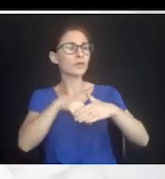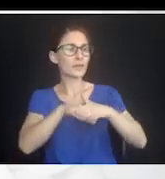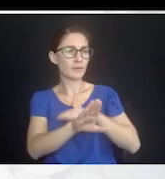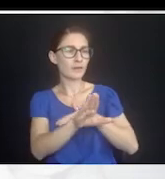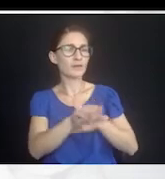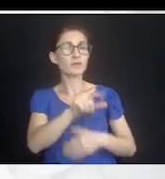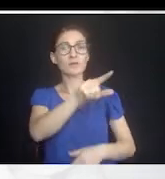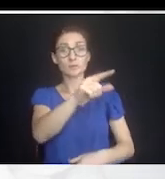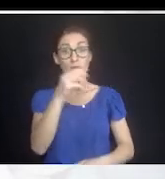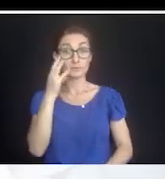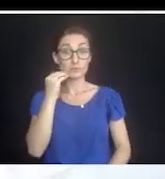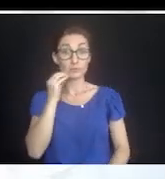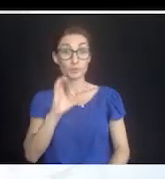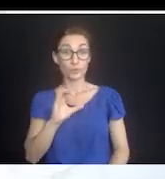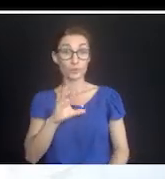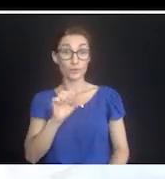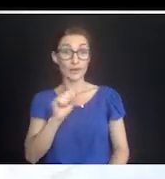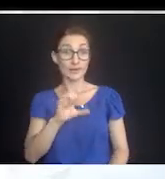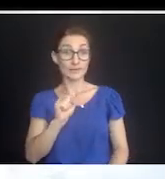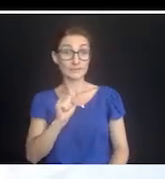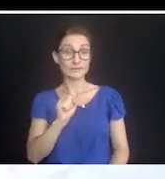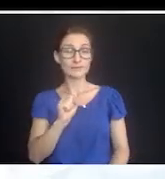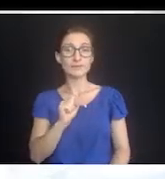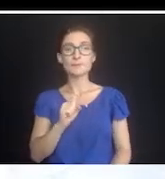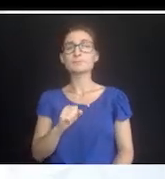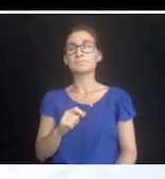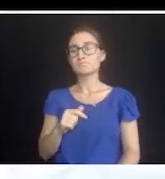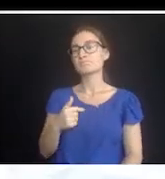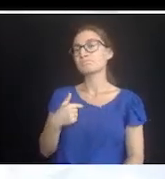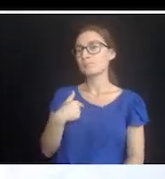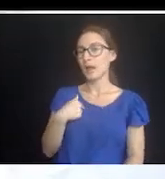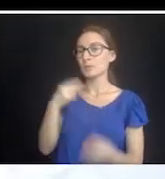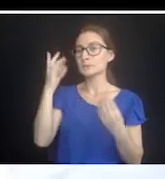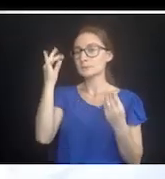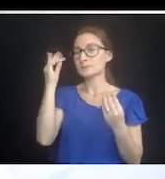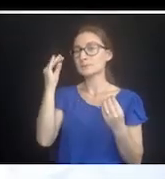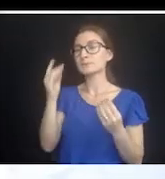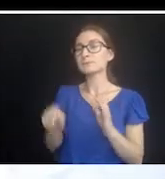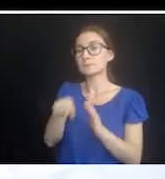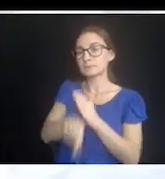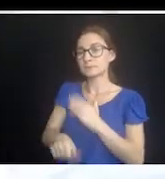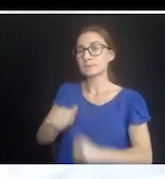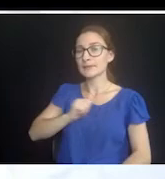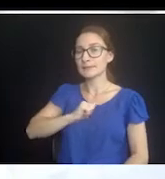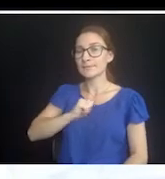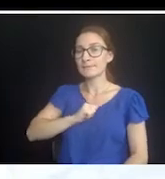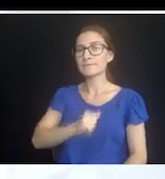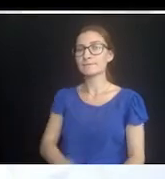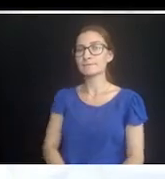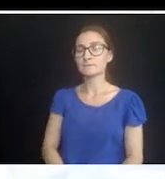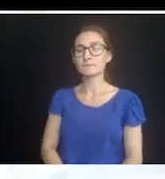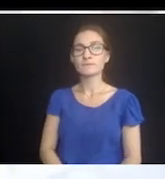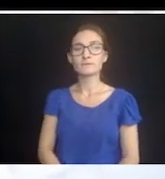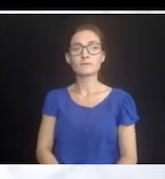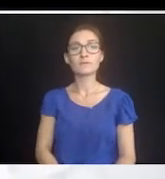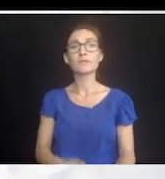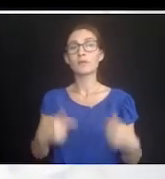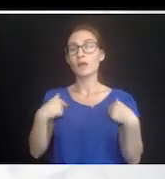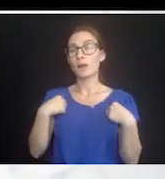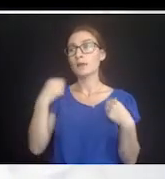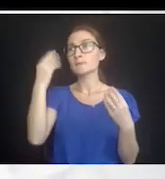it works. Before you came in, you were really in some degree of crisis. I